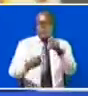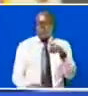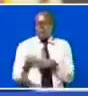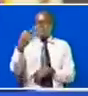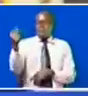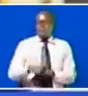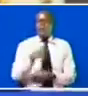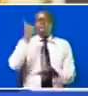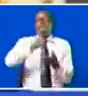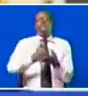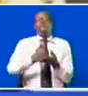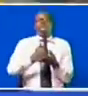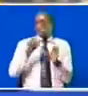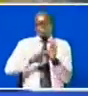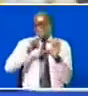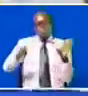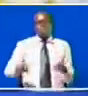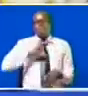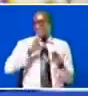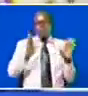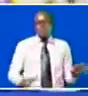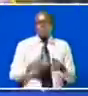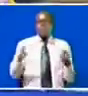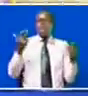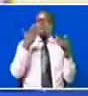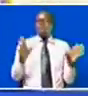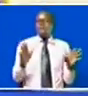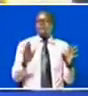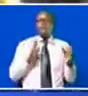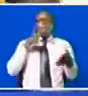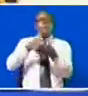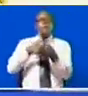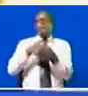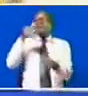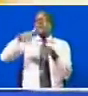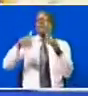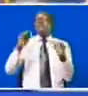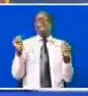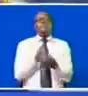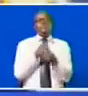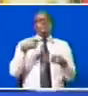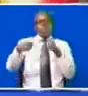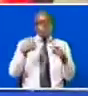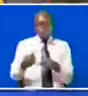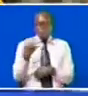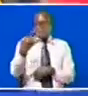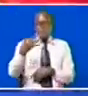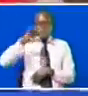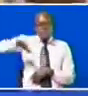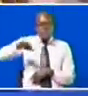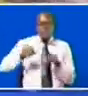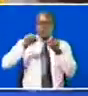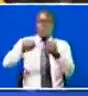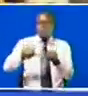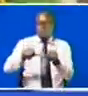3 months in office, and the exit of the commissioners effectively paralyzes the electoral body. Will the remaining three commissioners survive